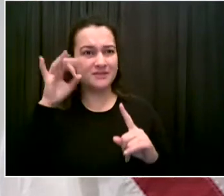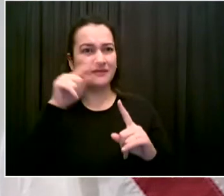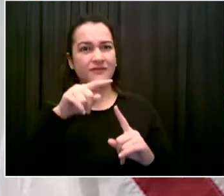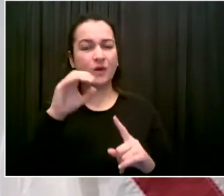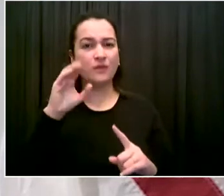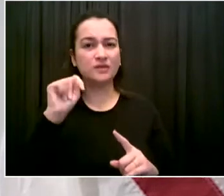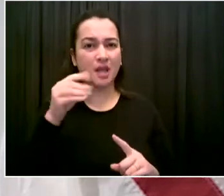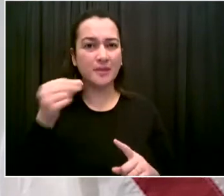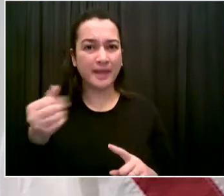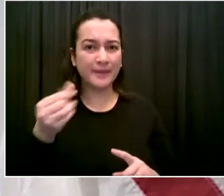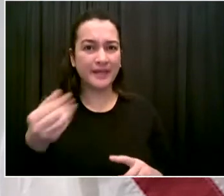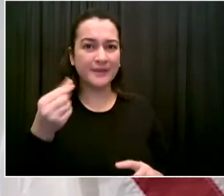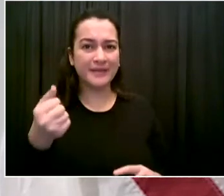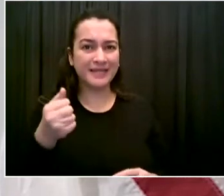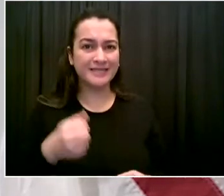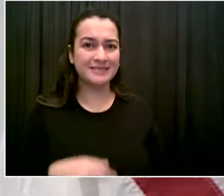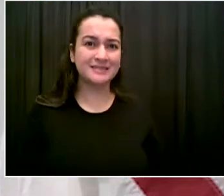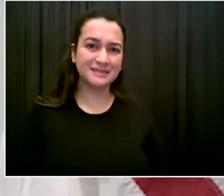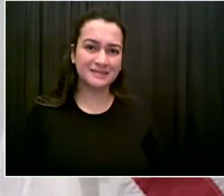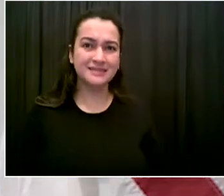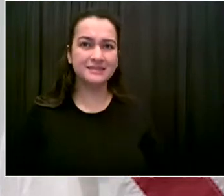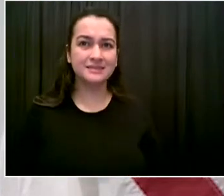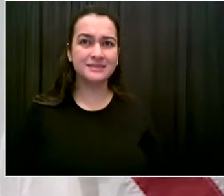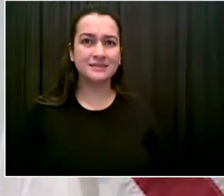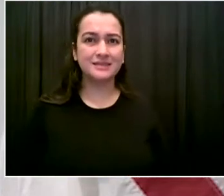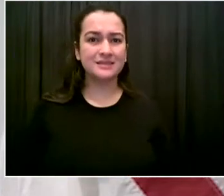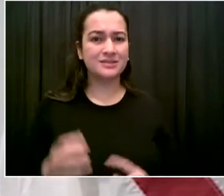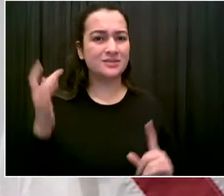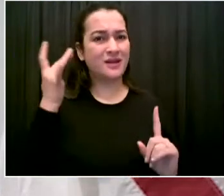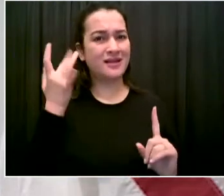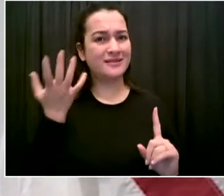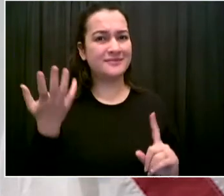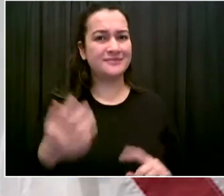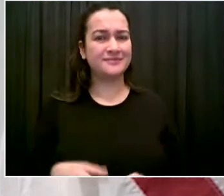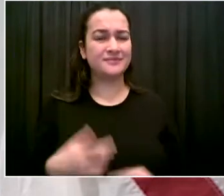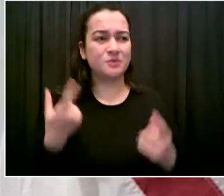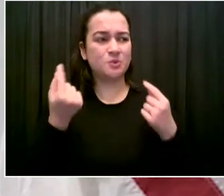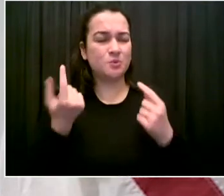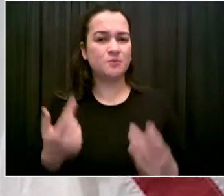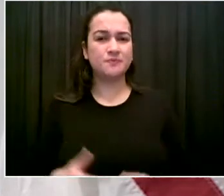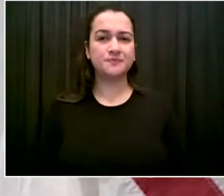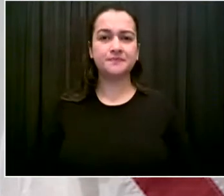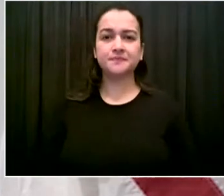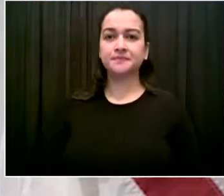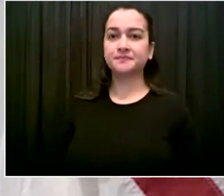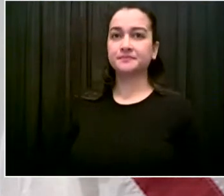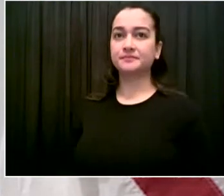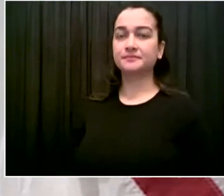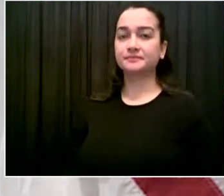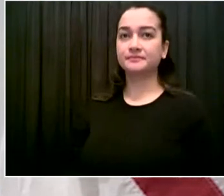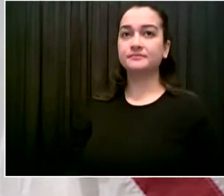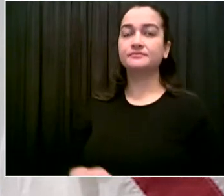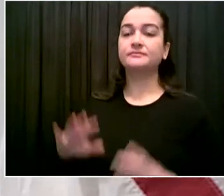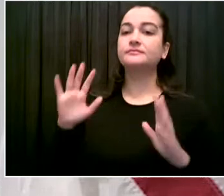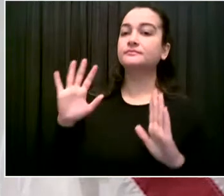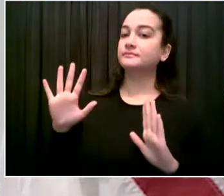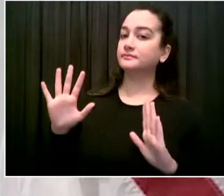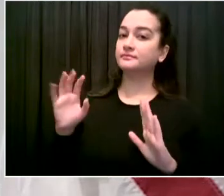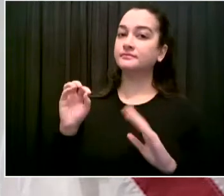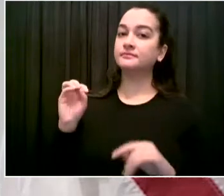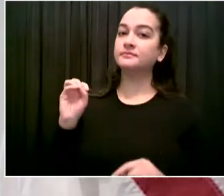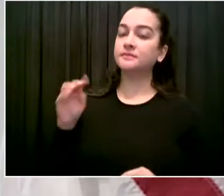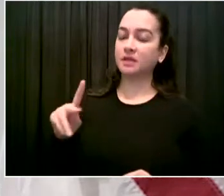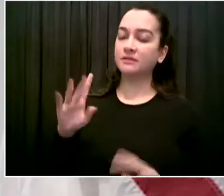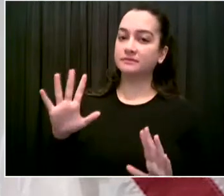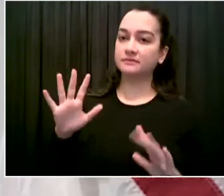speak to it. Let me just take you back one step on your previous question, because I really want to emphasize